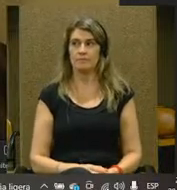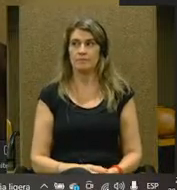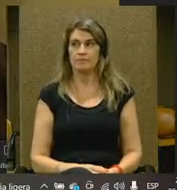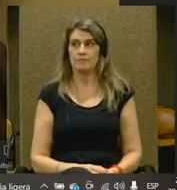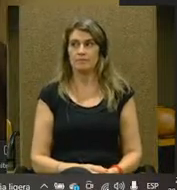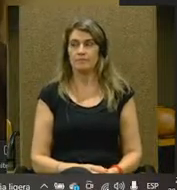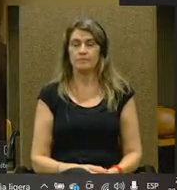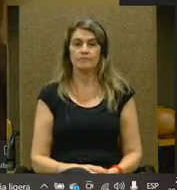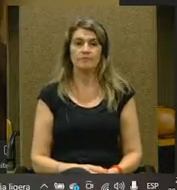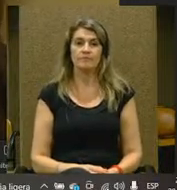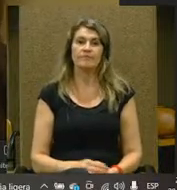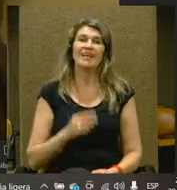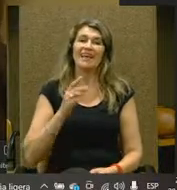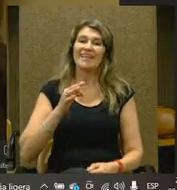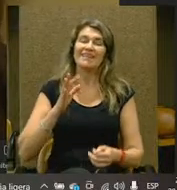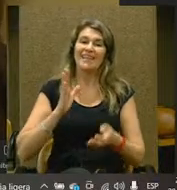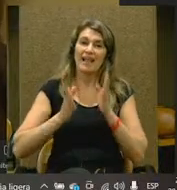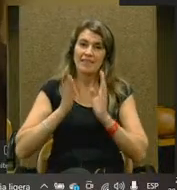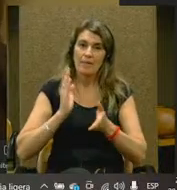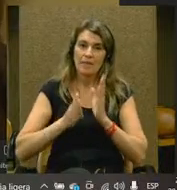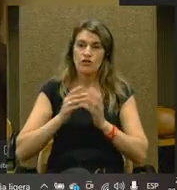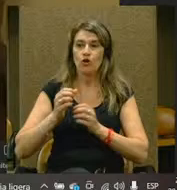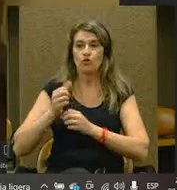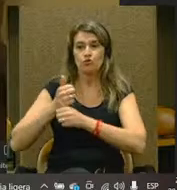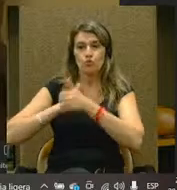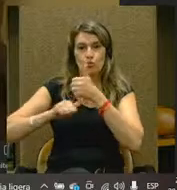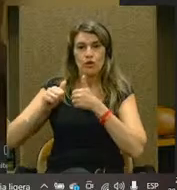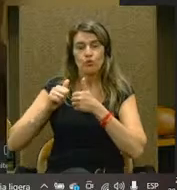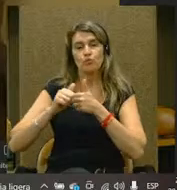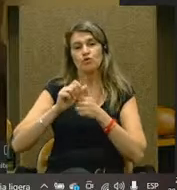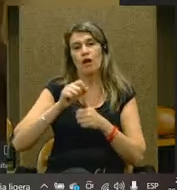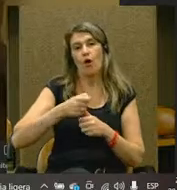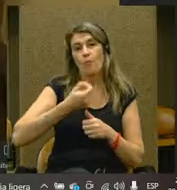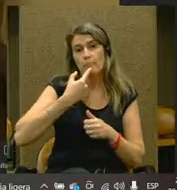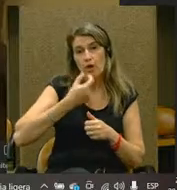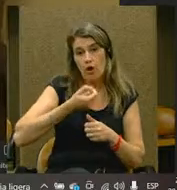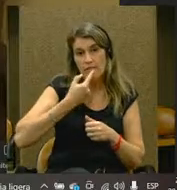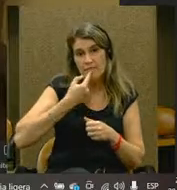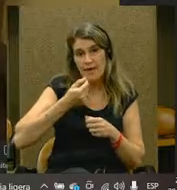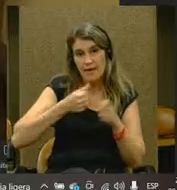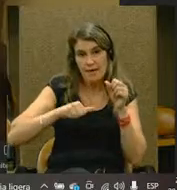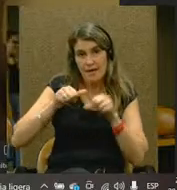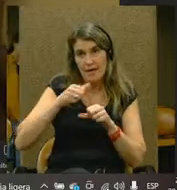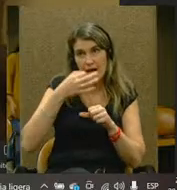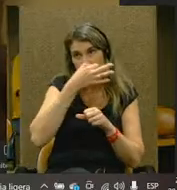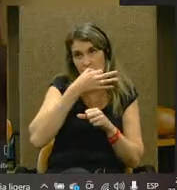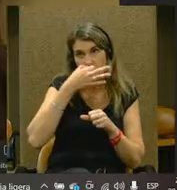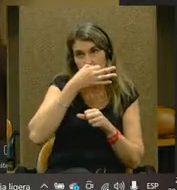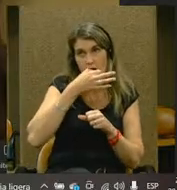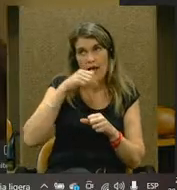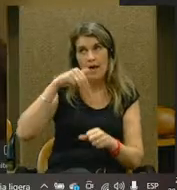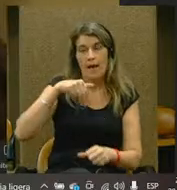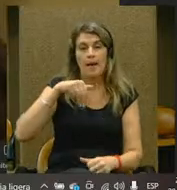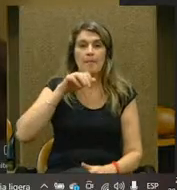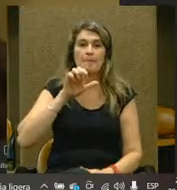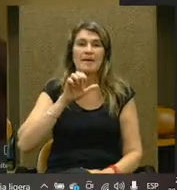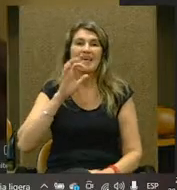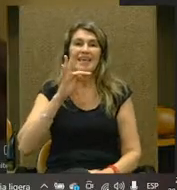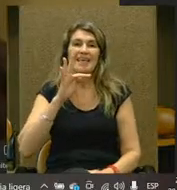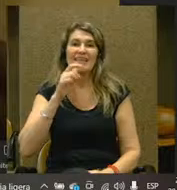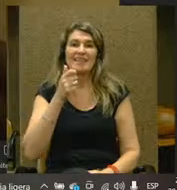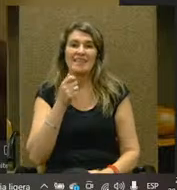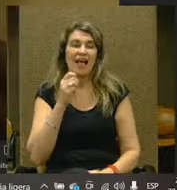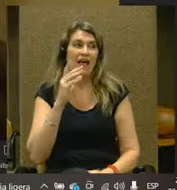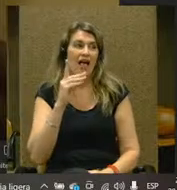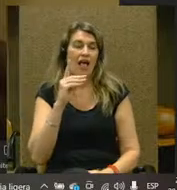substitution treatment. And so where methadone, you would go and take potentially supervised